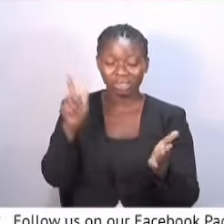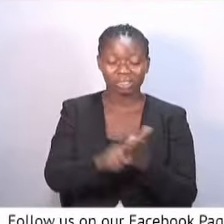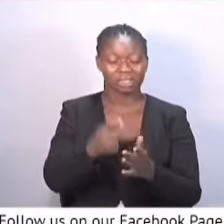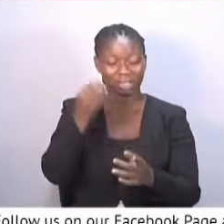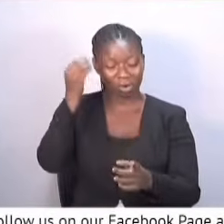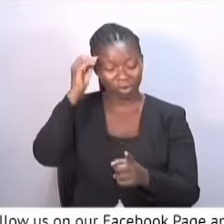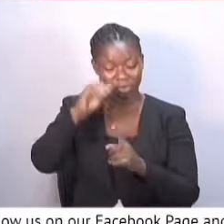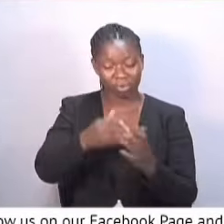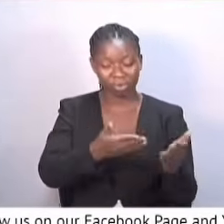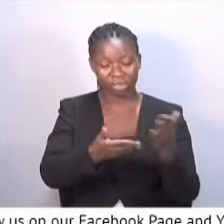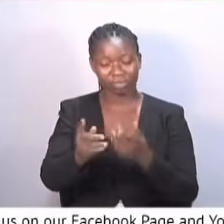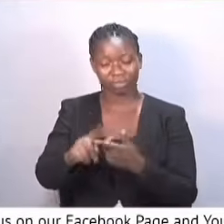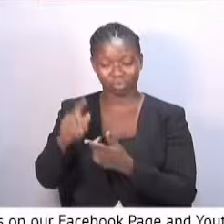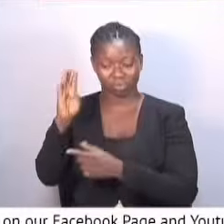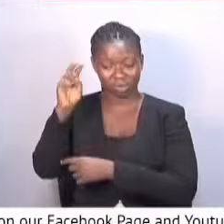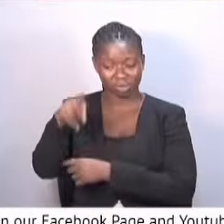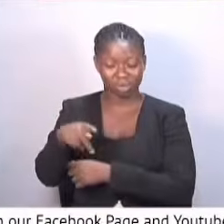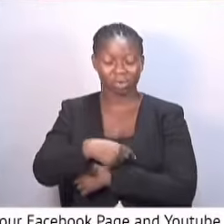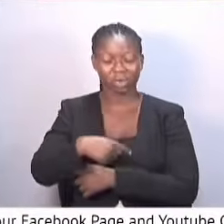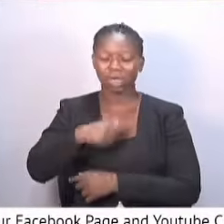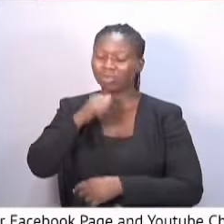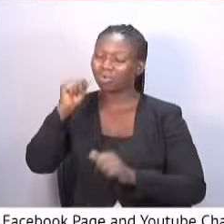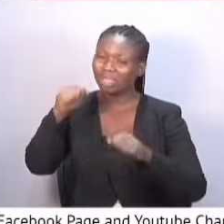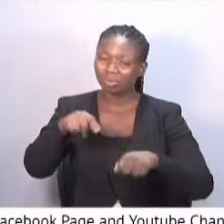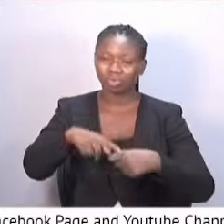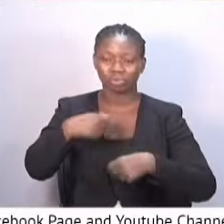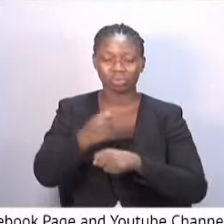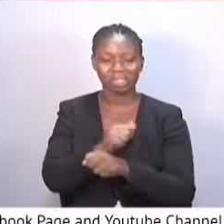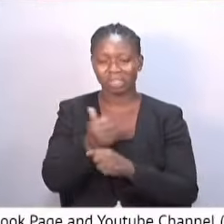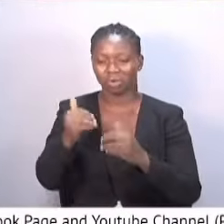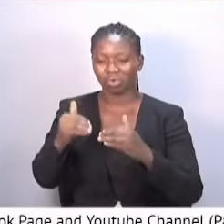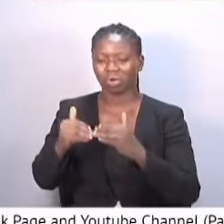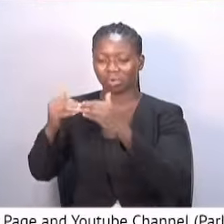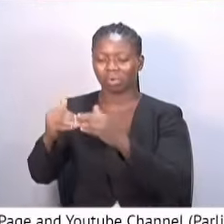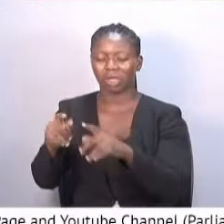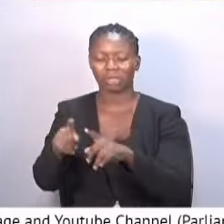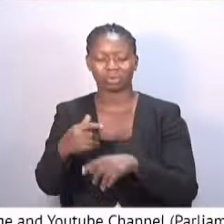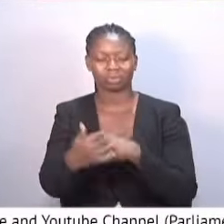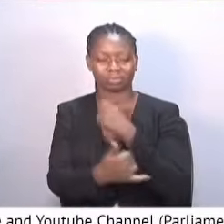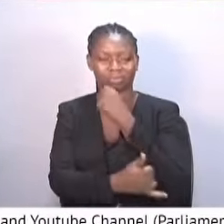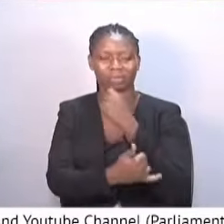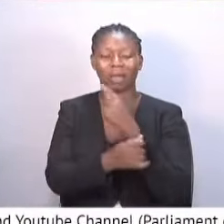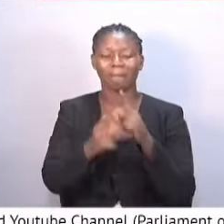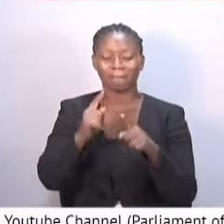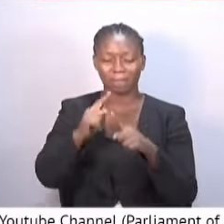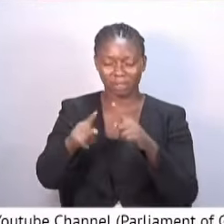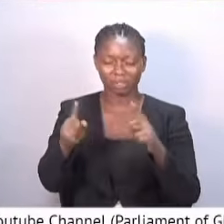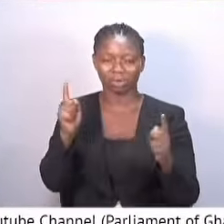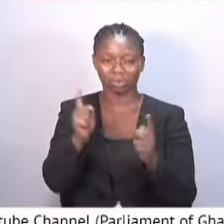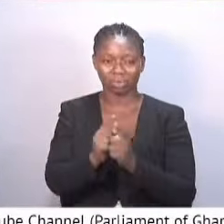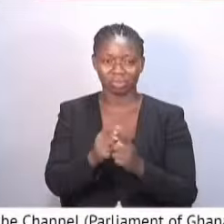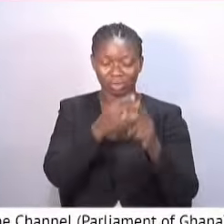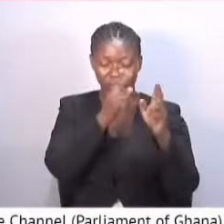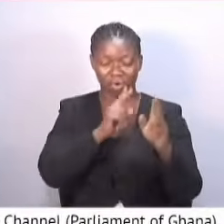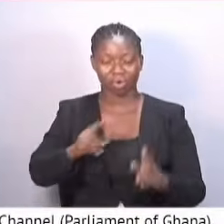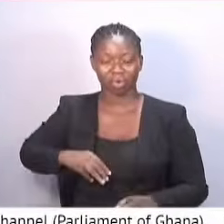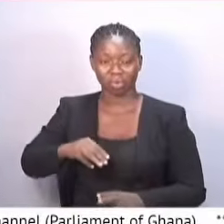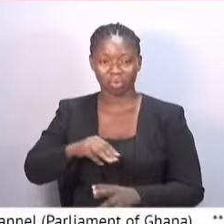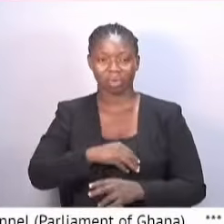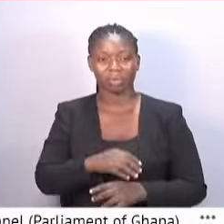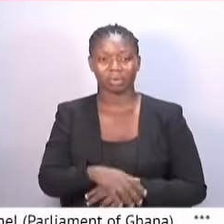opinion given to them, we are unable to make progress as a country. But I will consult the honorable member. Thank